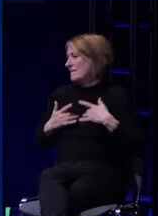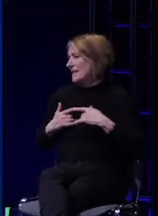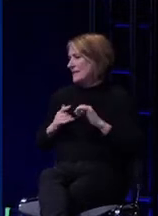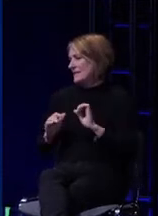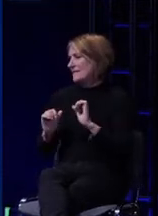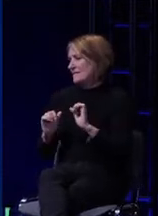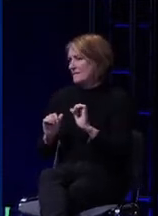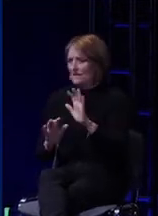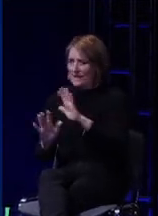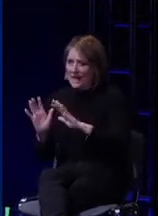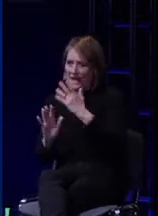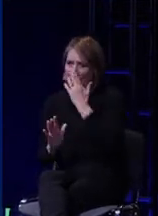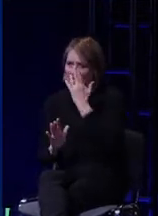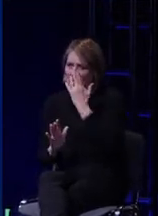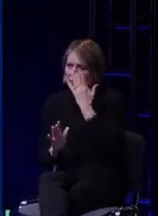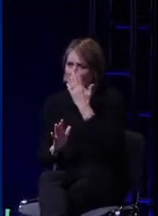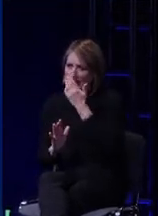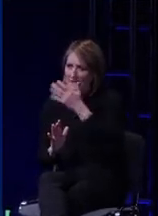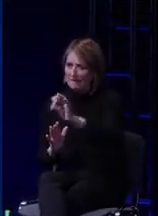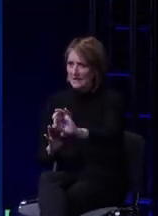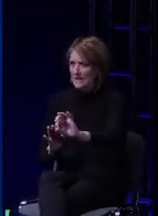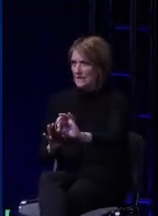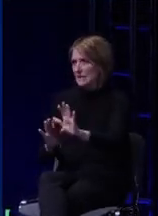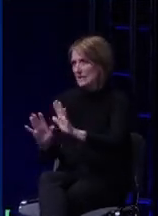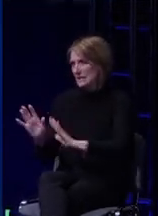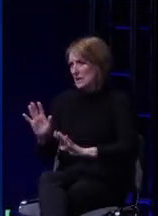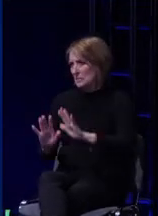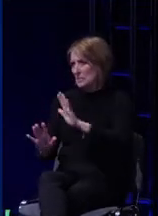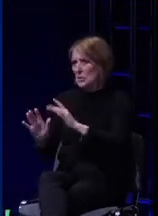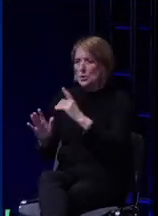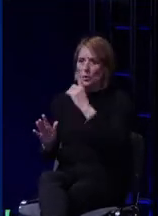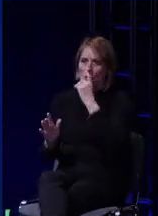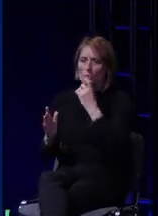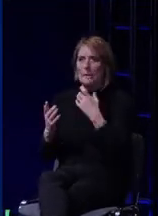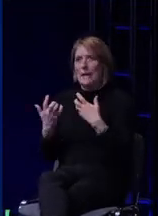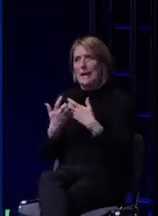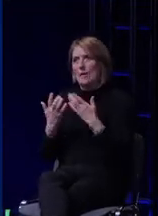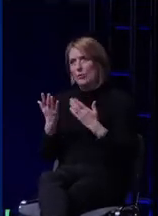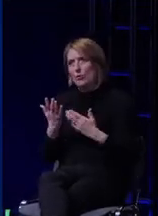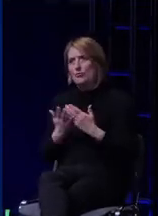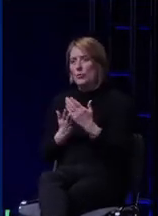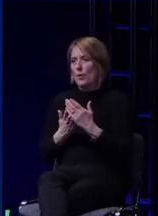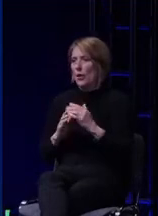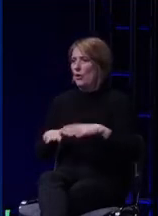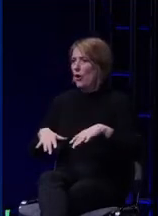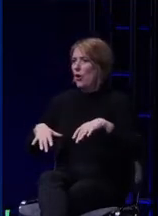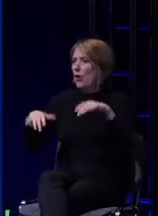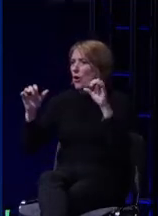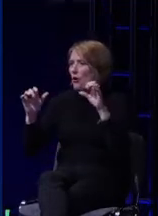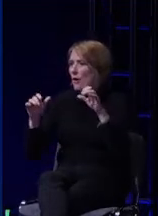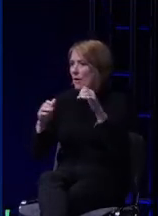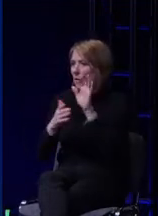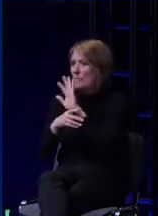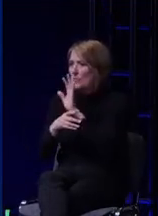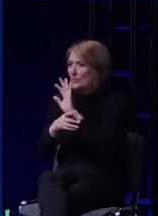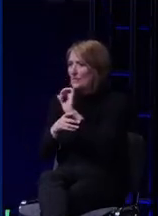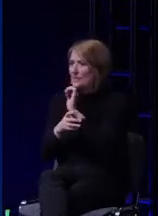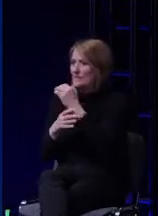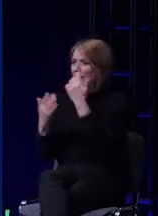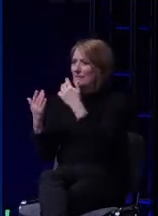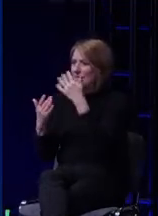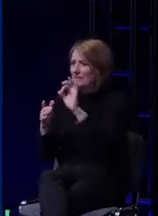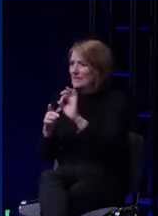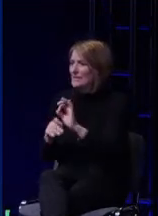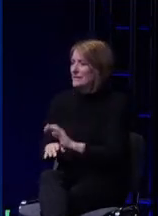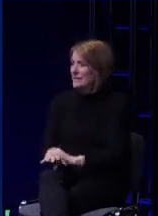and we thought to do that would be to do it through the 70s horror movies of the, and if you could